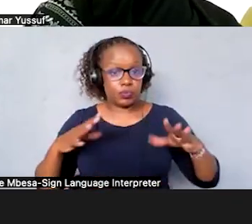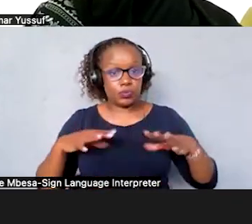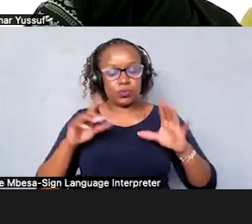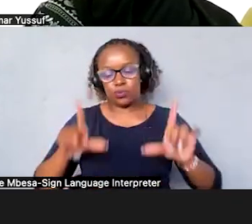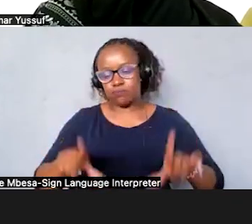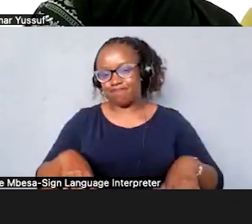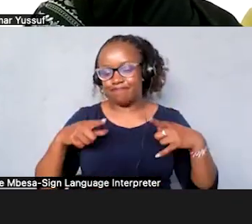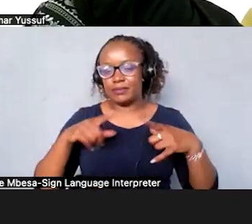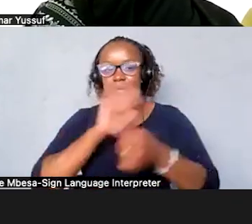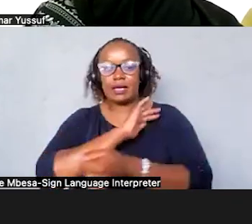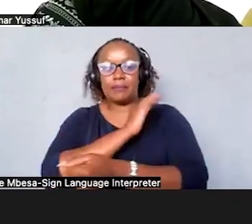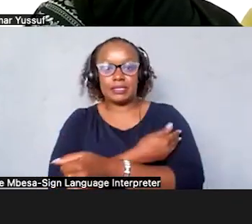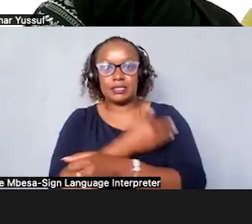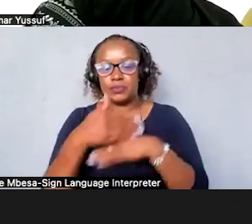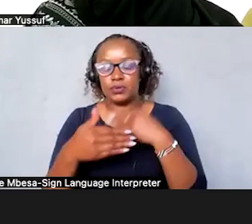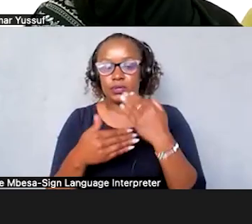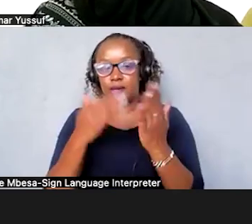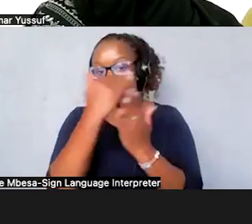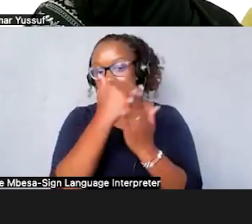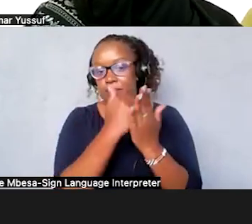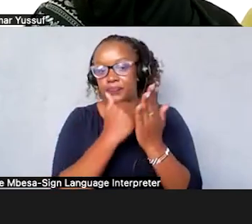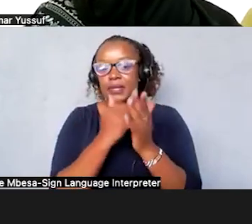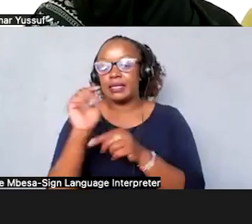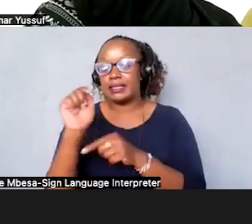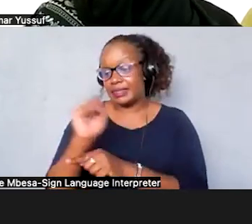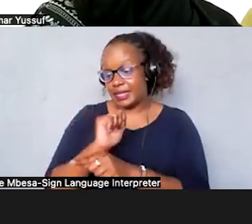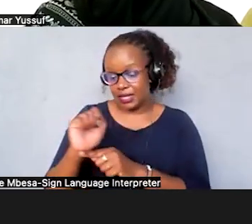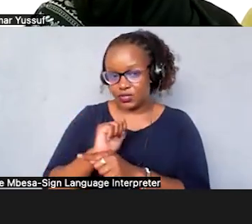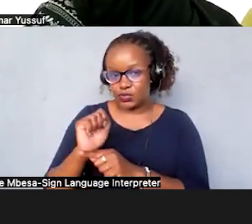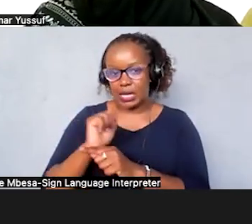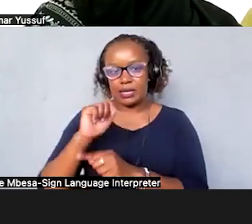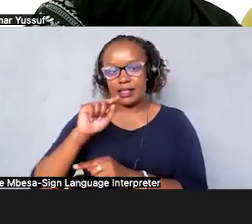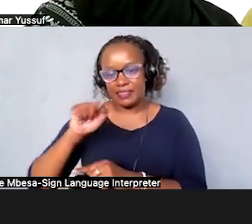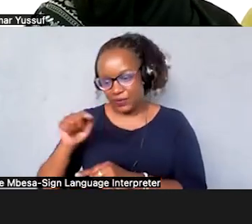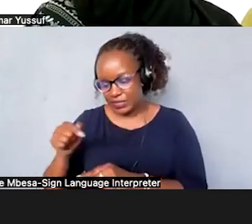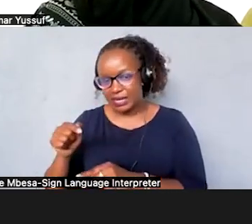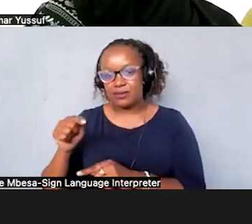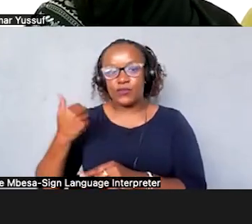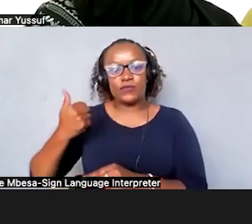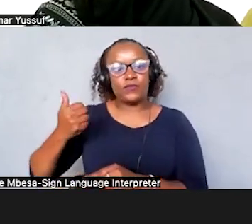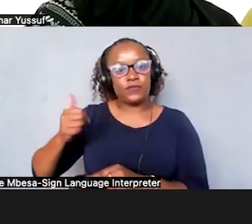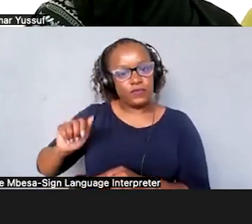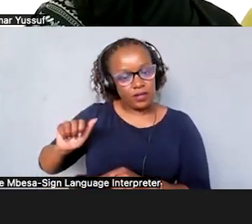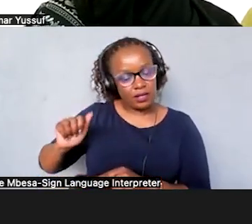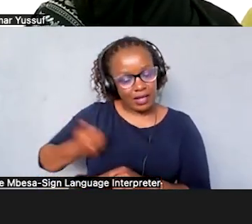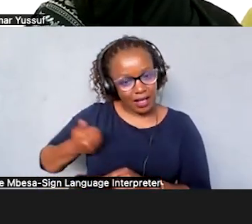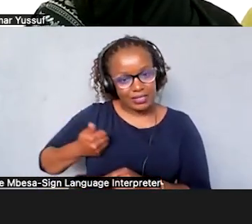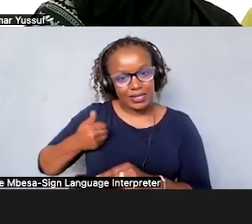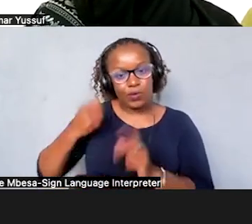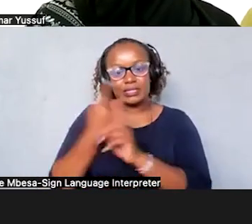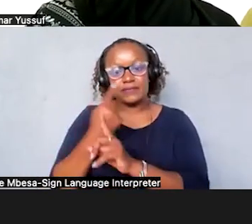building programs. They train dozens of girls and young women in leadership and self-care skills.